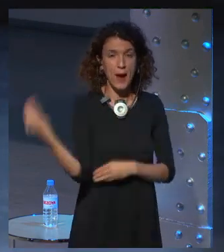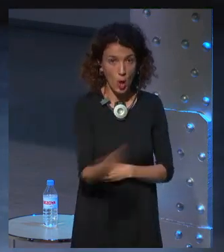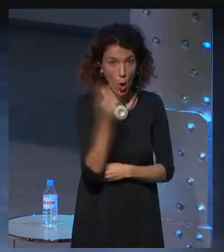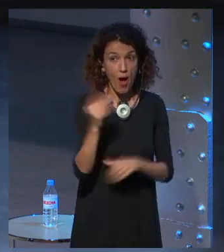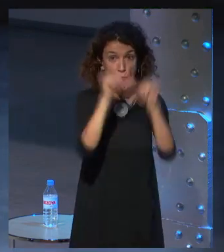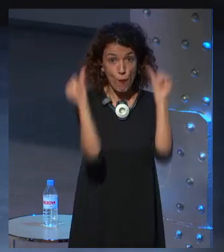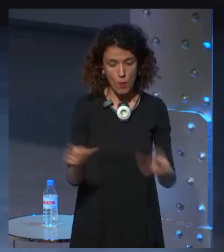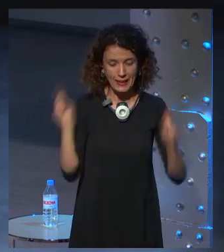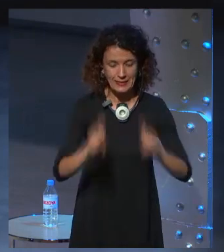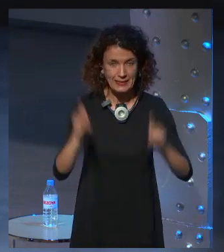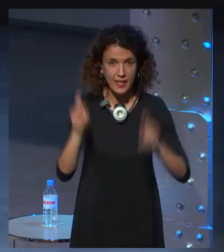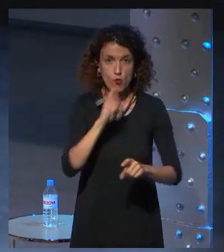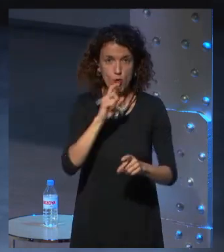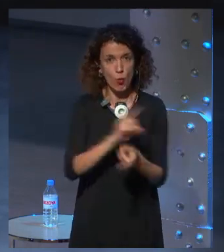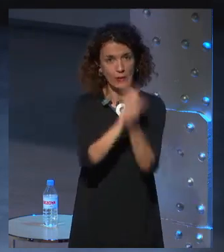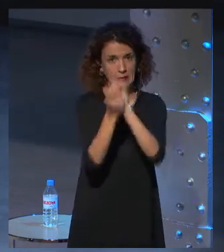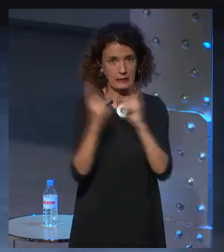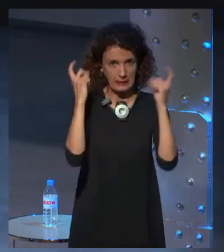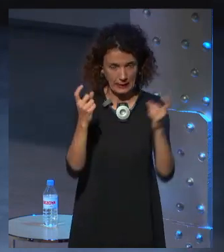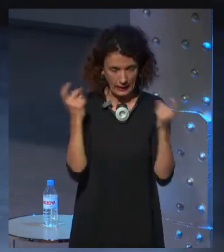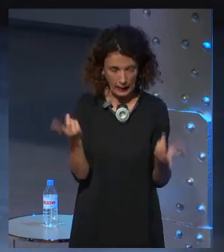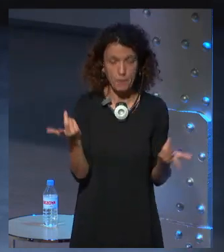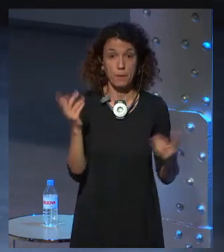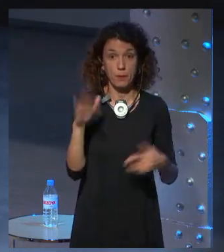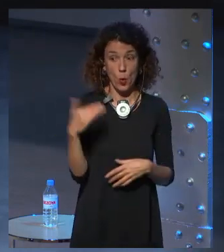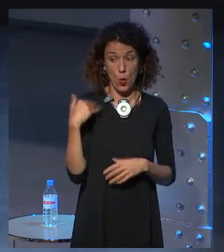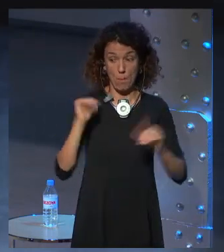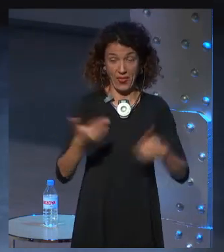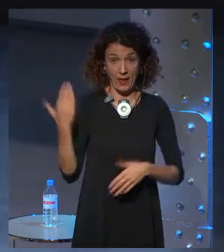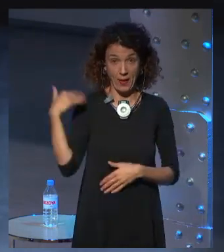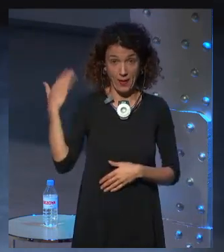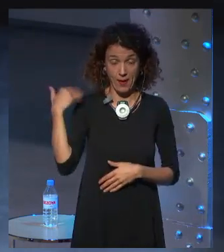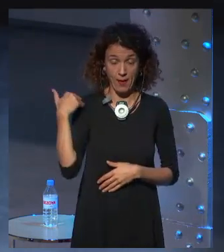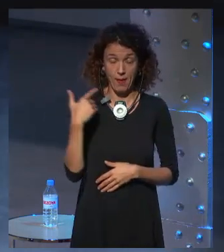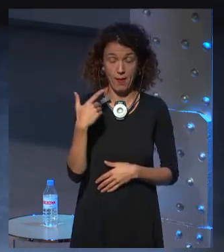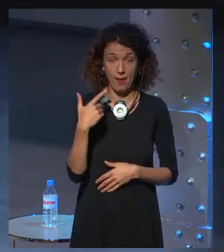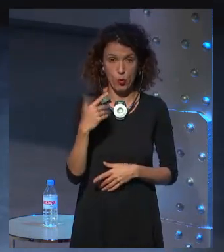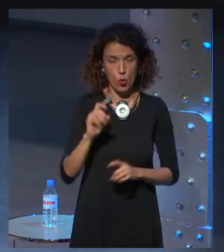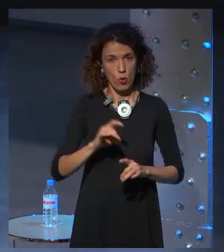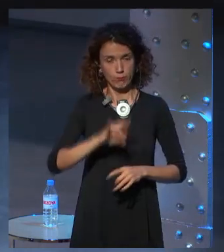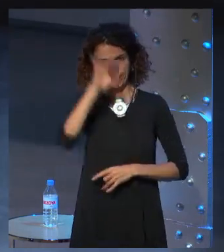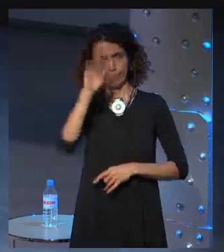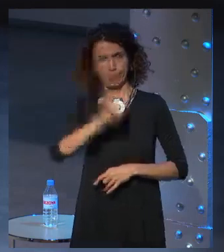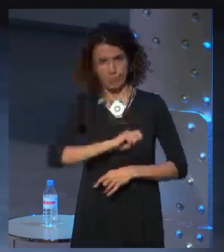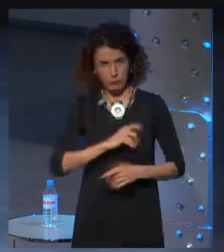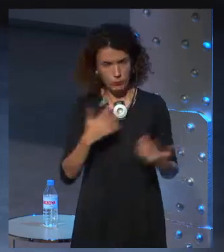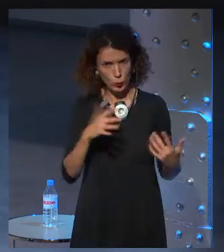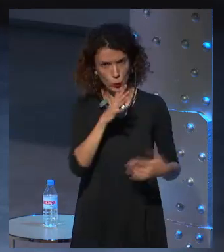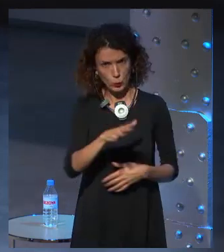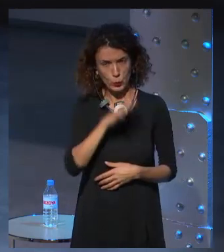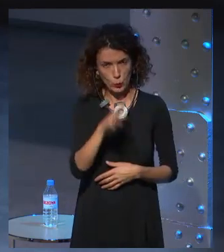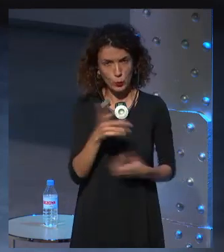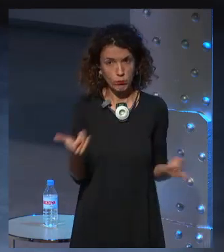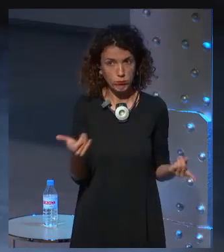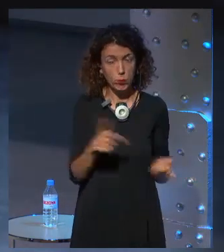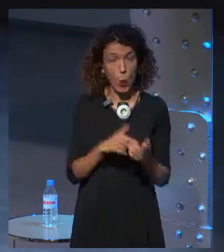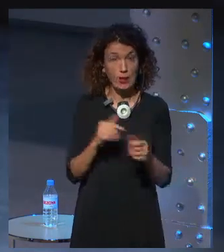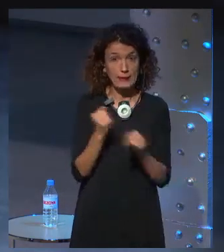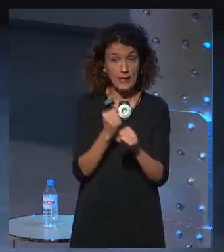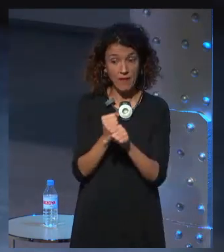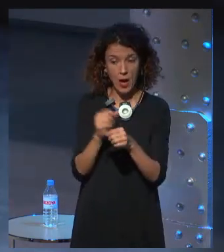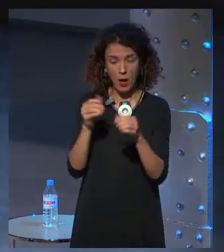And when I started, that work was really about improving what our current system